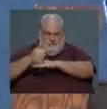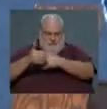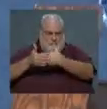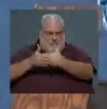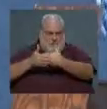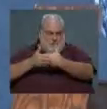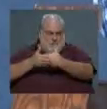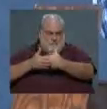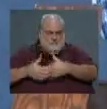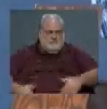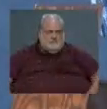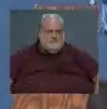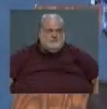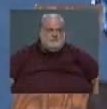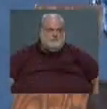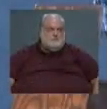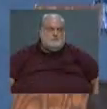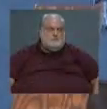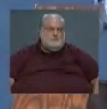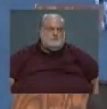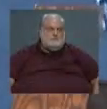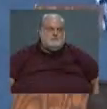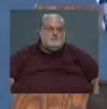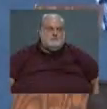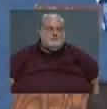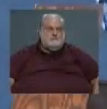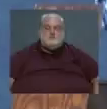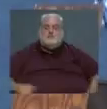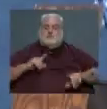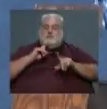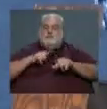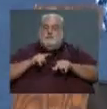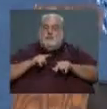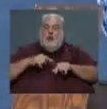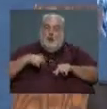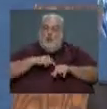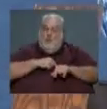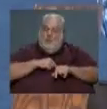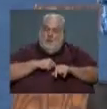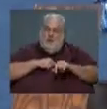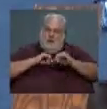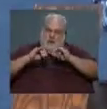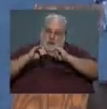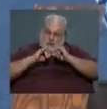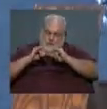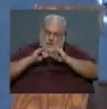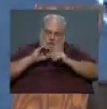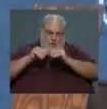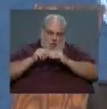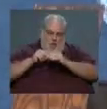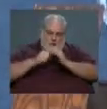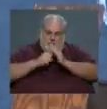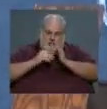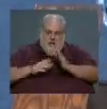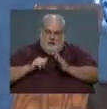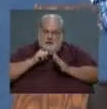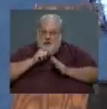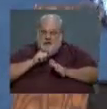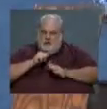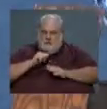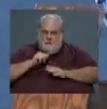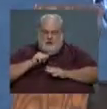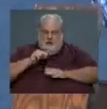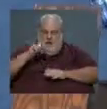actually are going to be vetting each and every one of our clients. We've raised the rent. It's not going to be on the lower end of the scale,